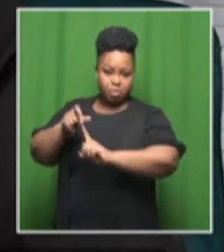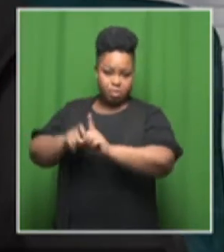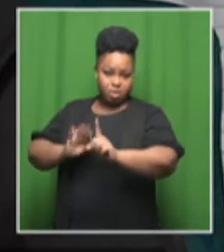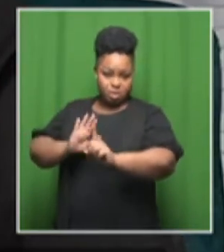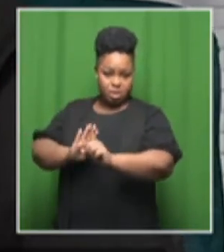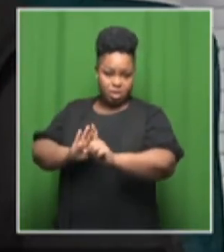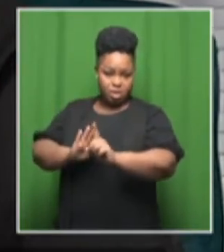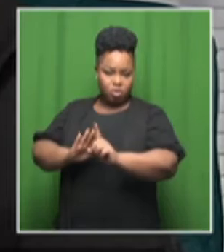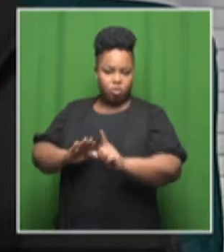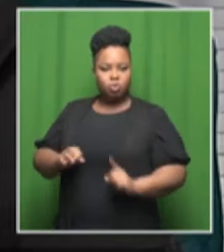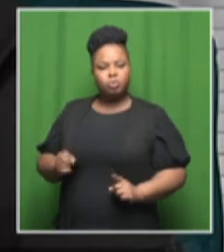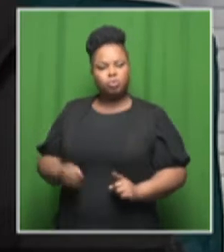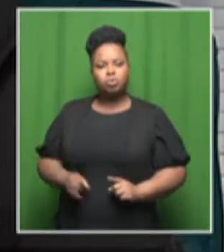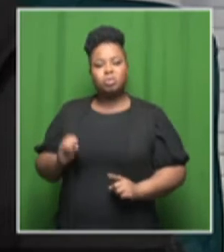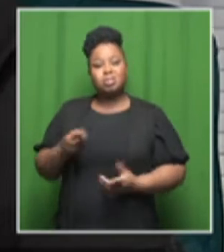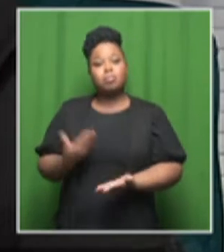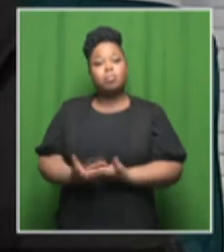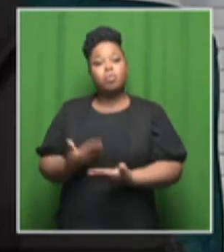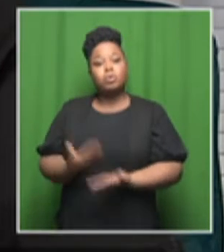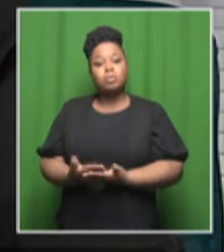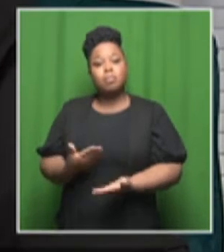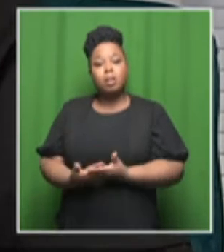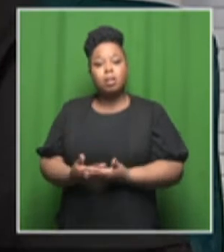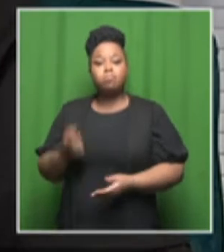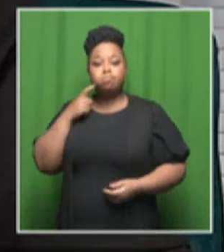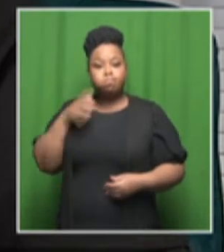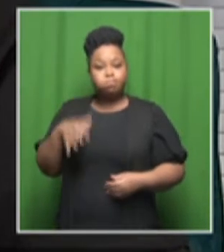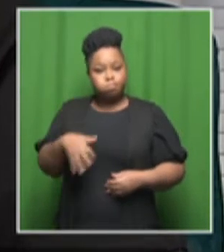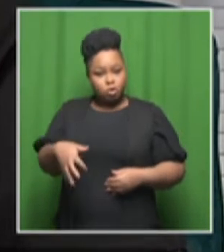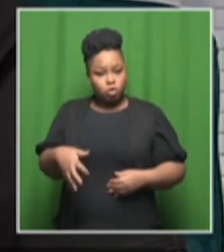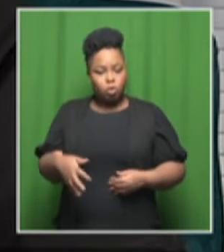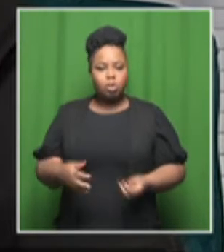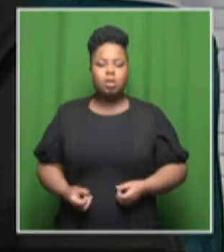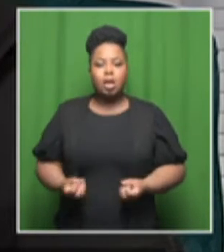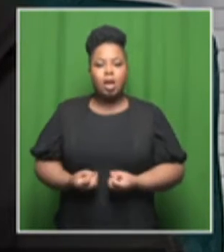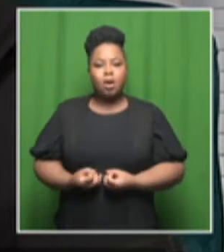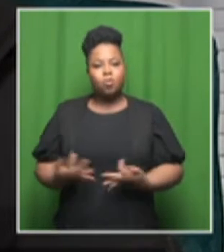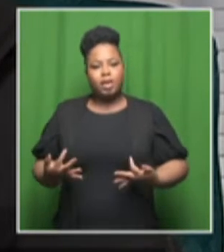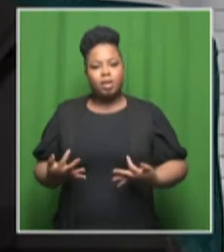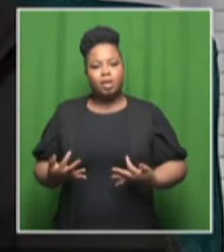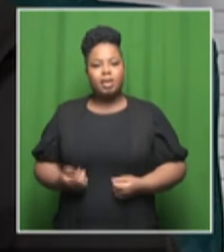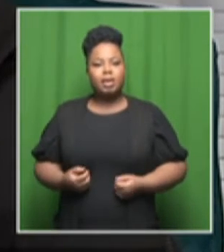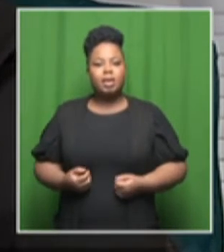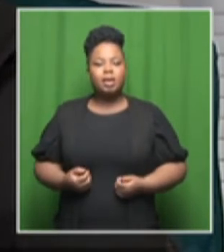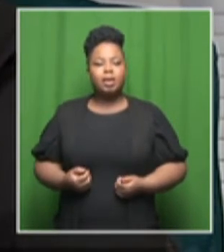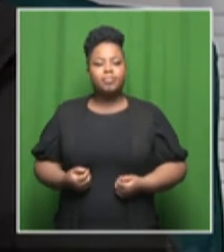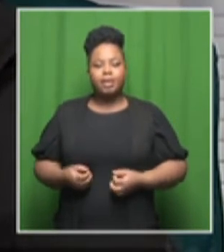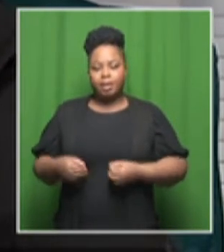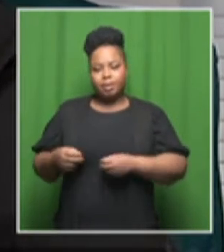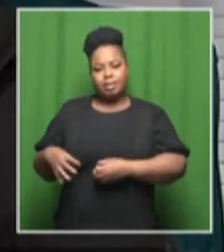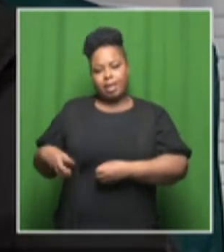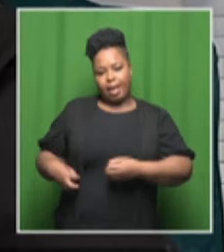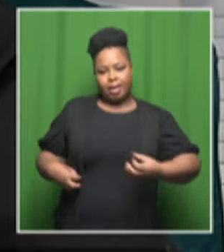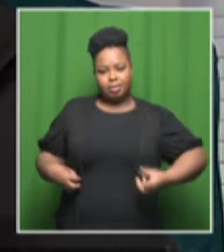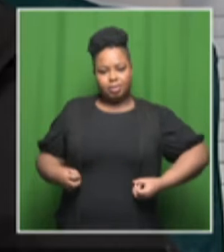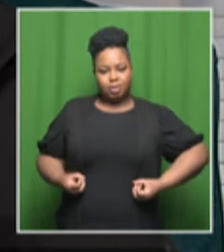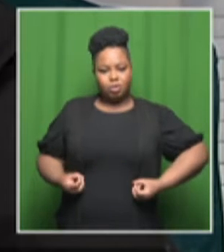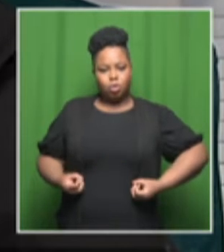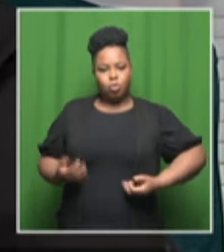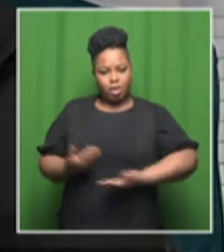her fertility potential and how many eggs we can harvest, what dosage of medication we're going to use,